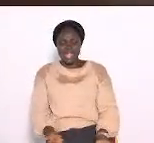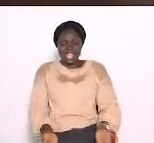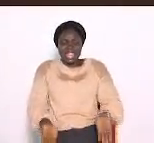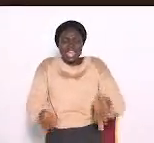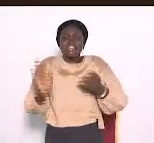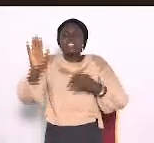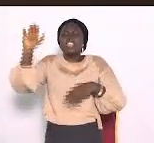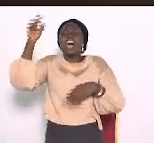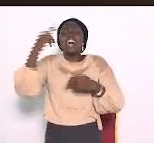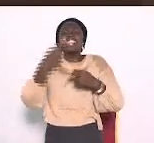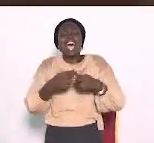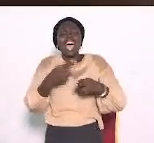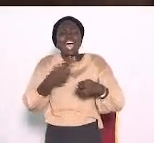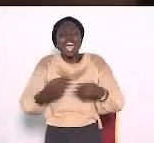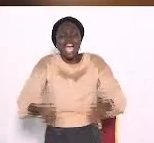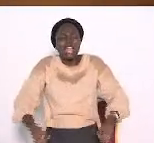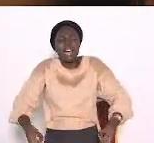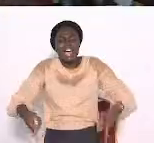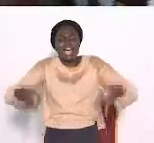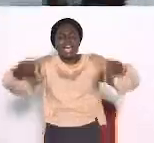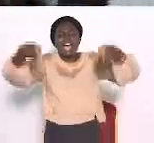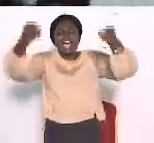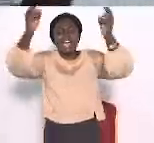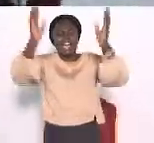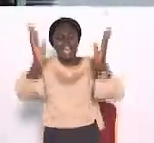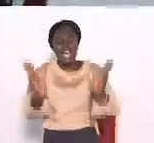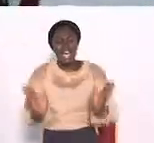consum the living